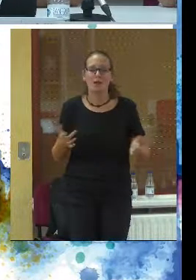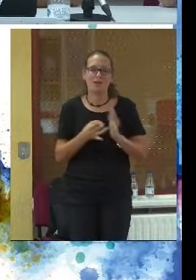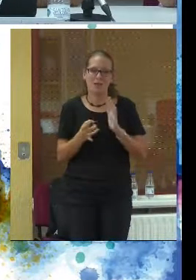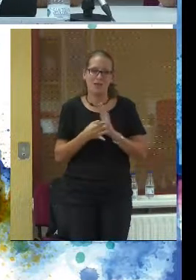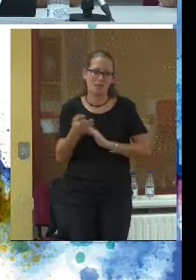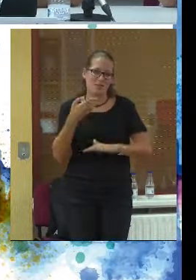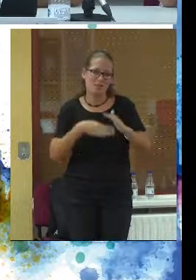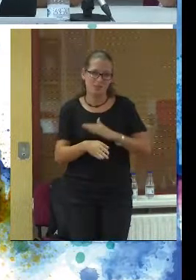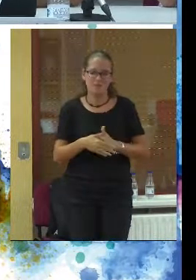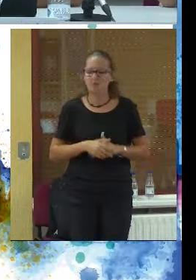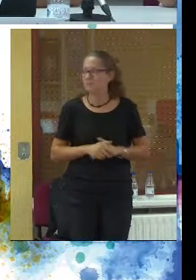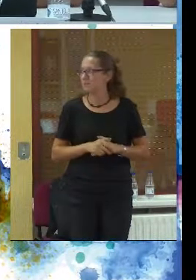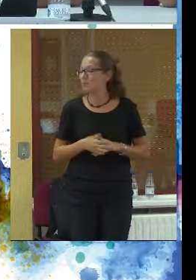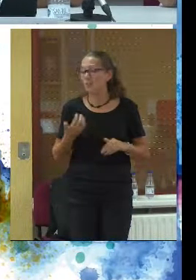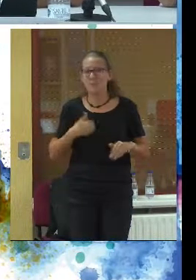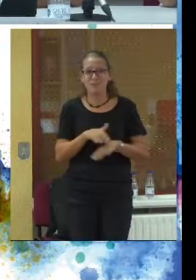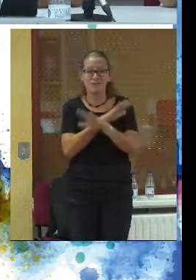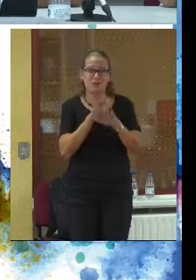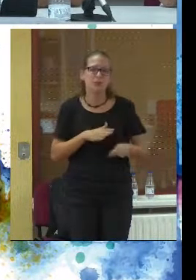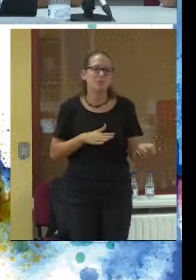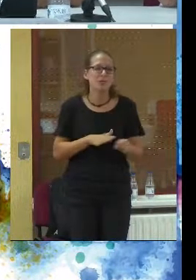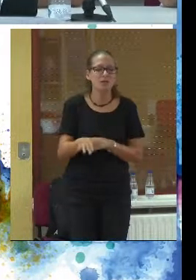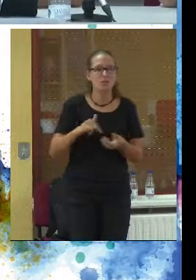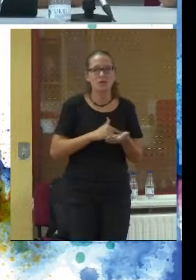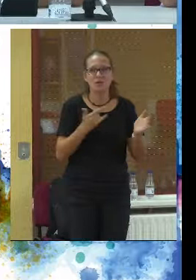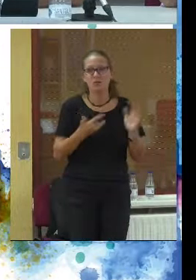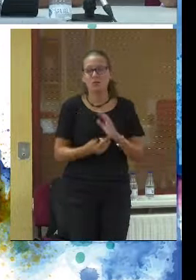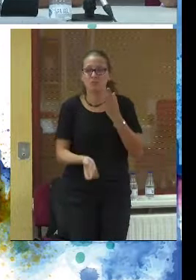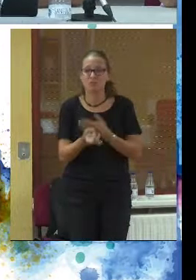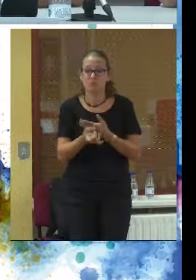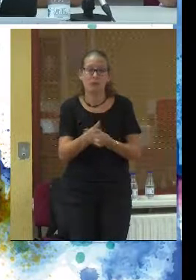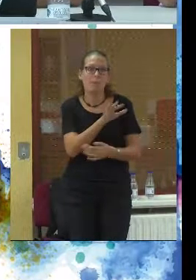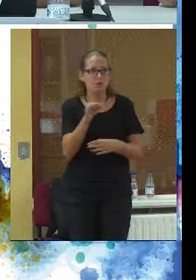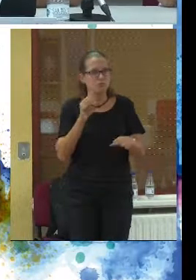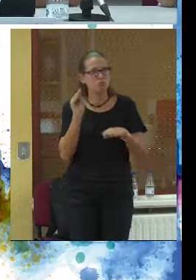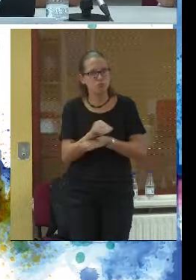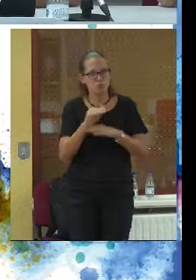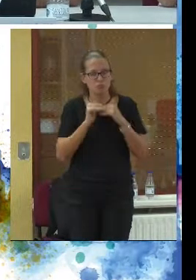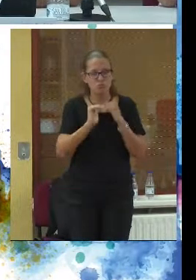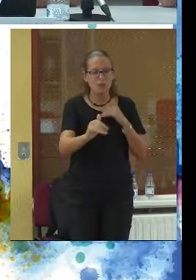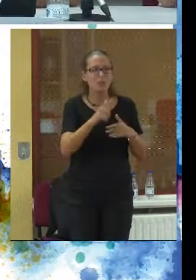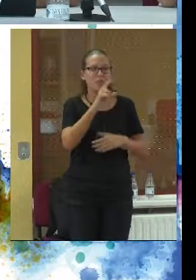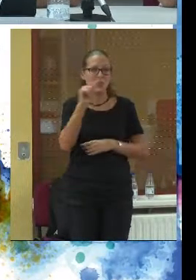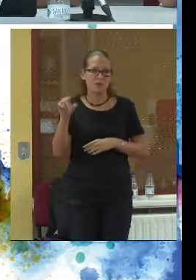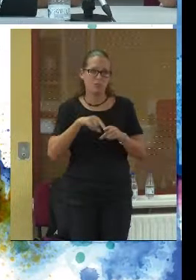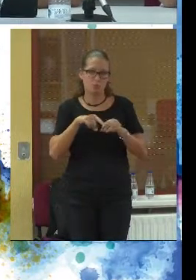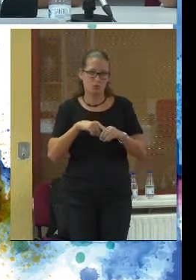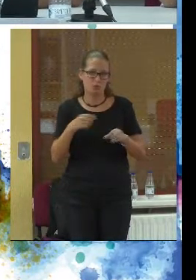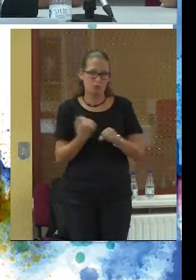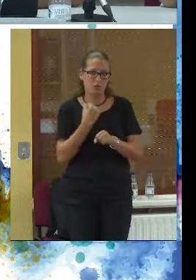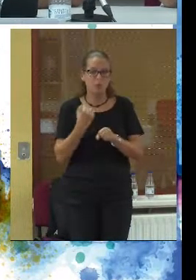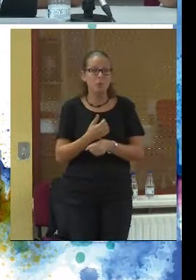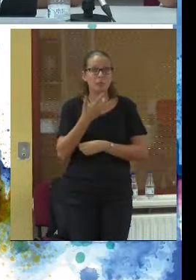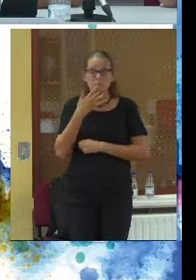fully accessible quality. The impact of the project is the generation of 100